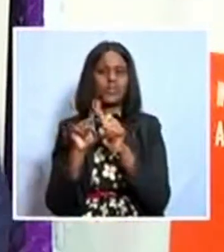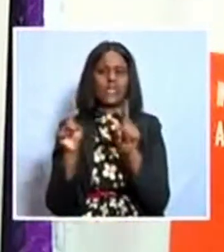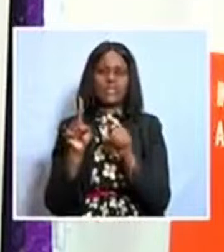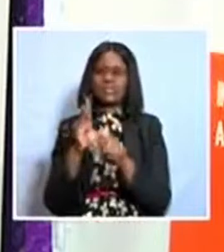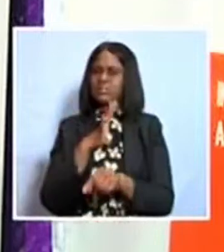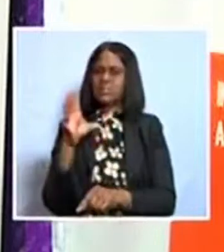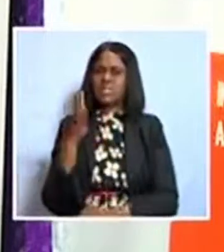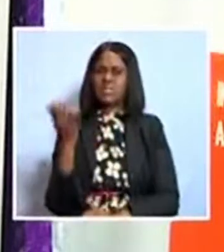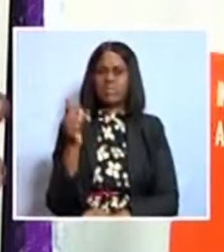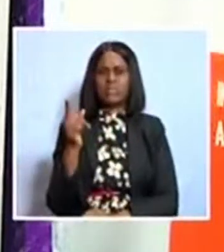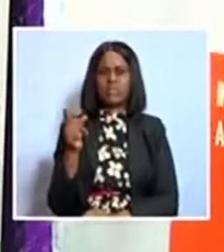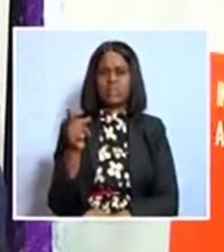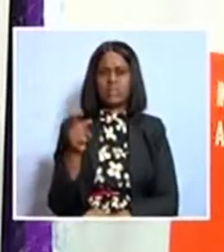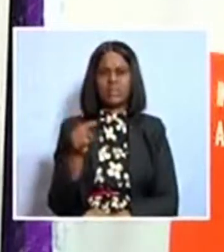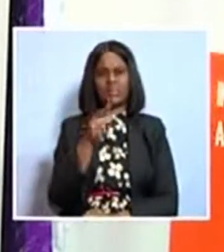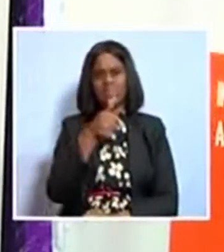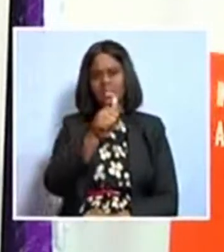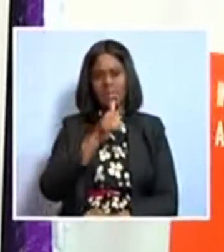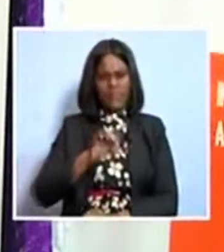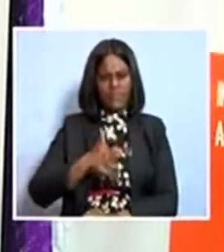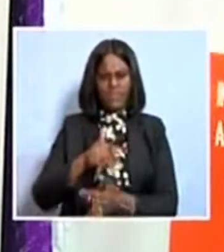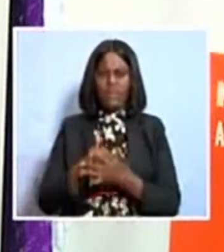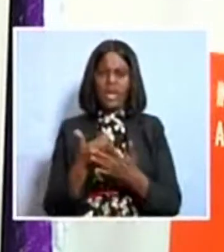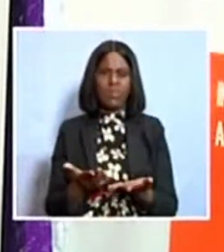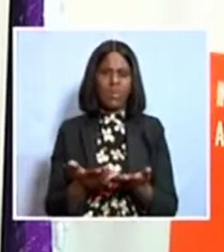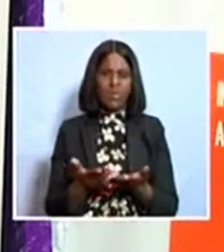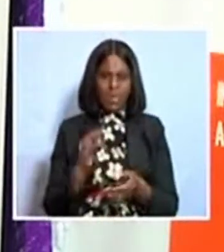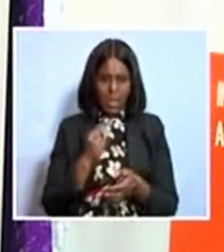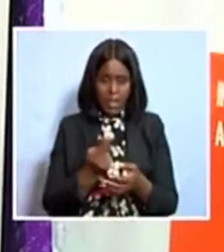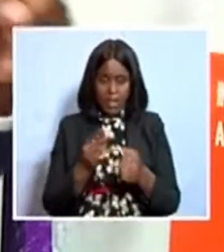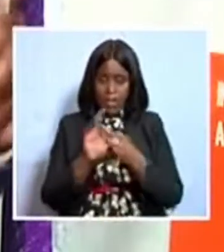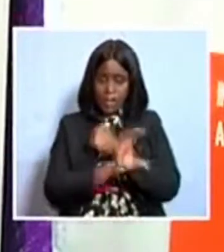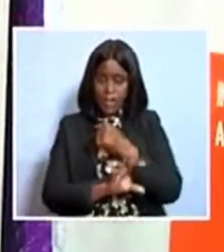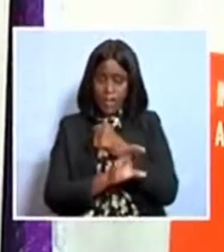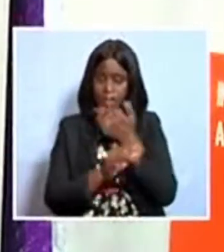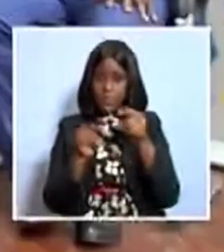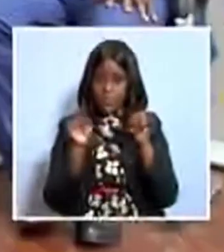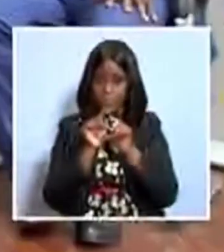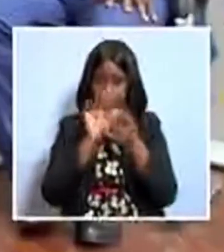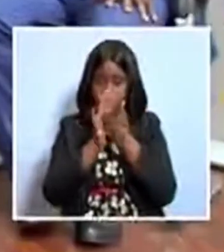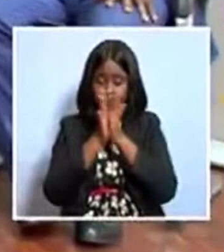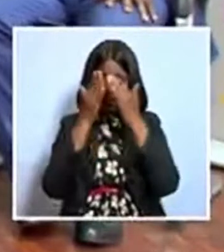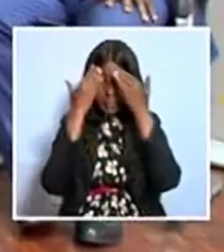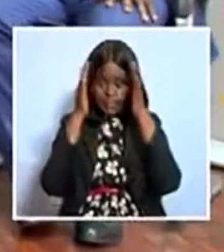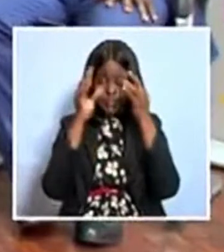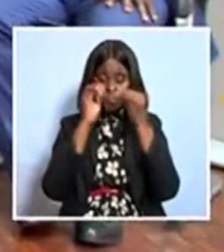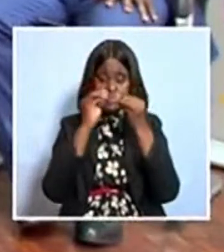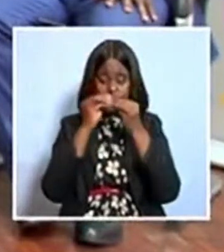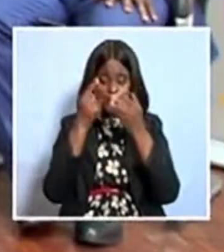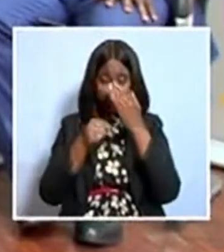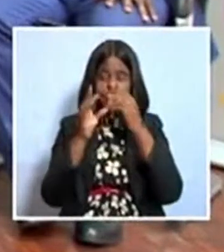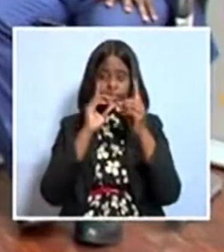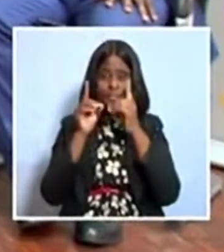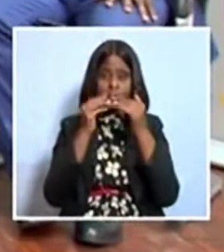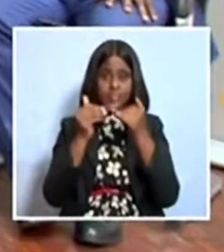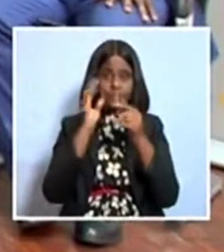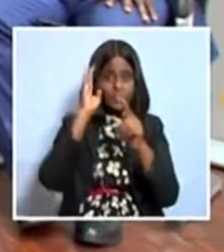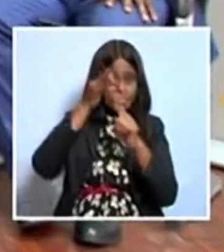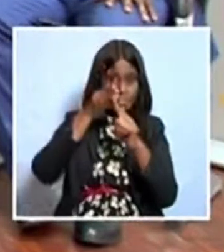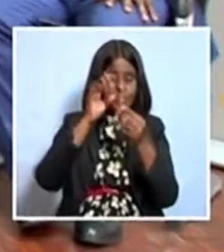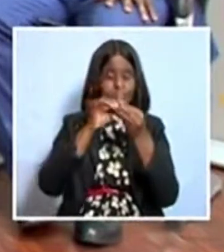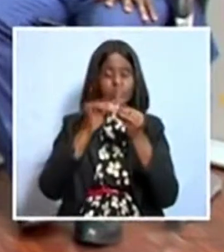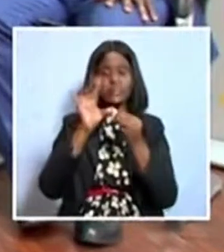stable. How does that make you feel looking at where we are as a country and realizing what we're discussing today? It's